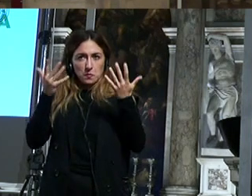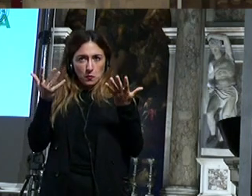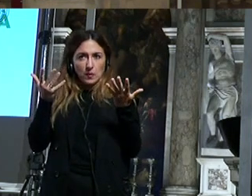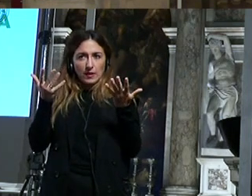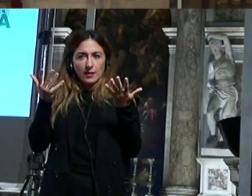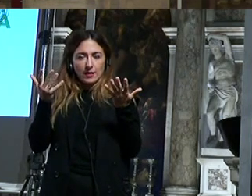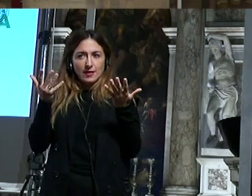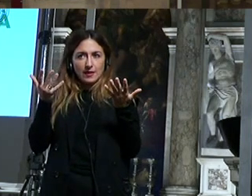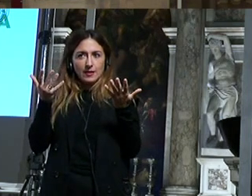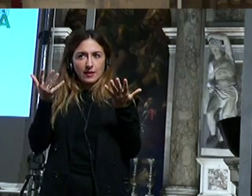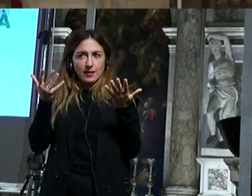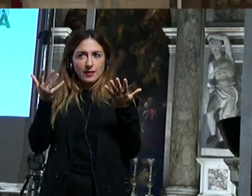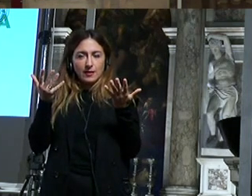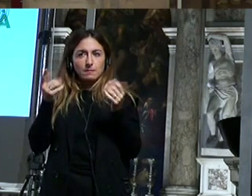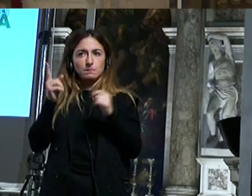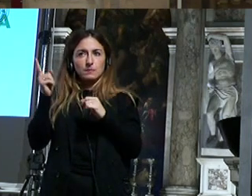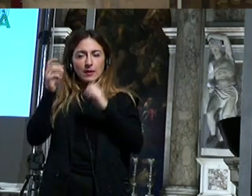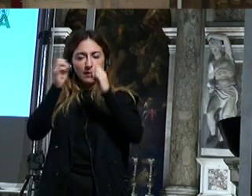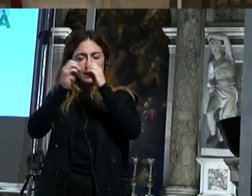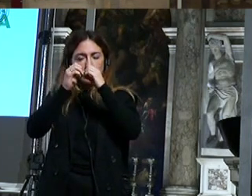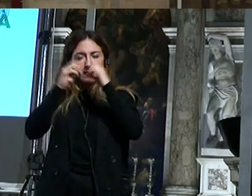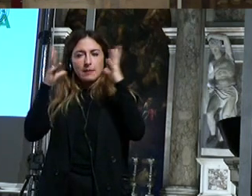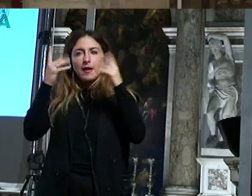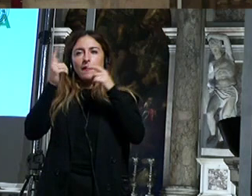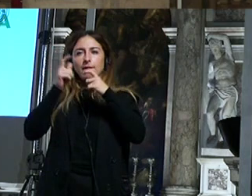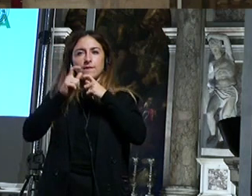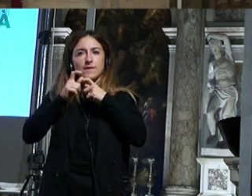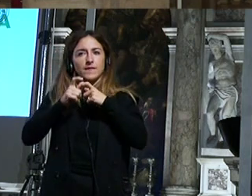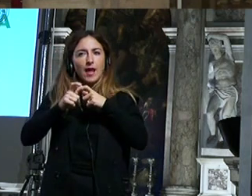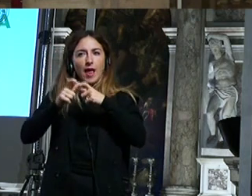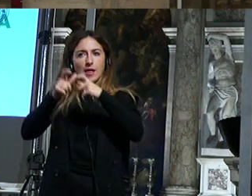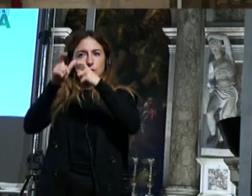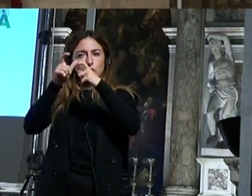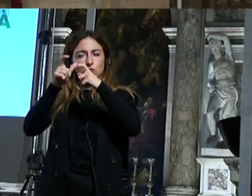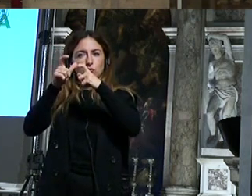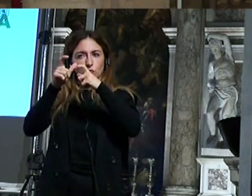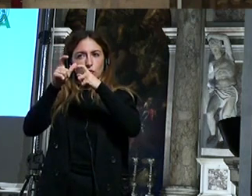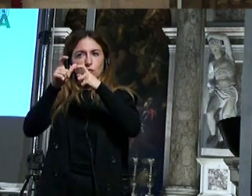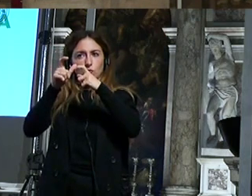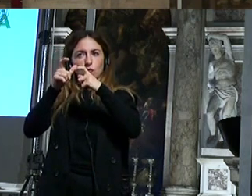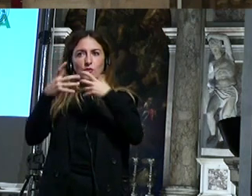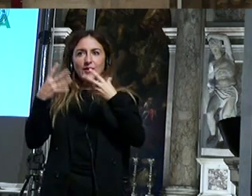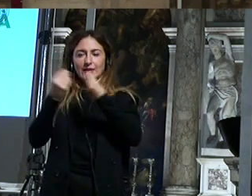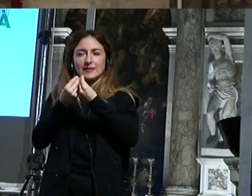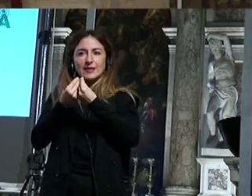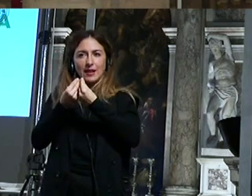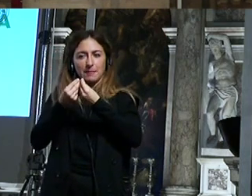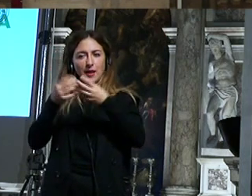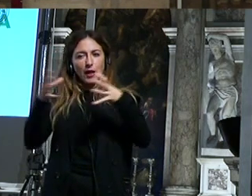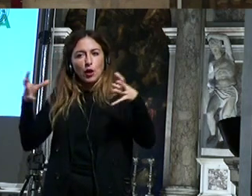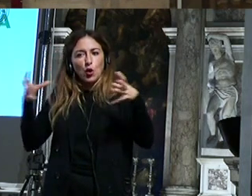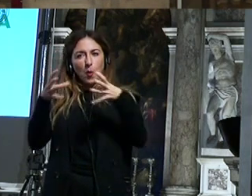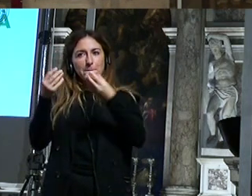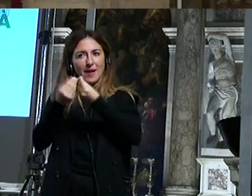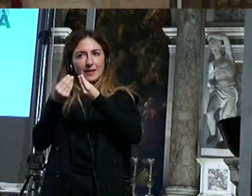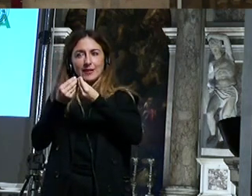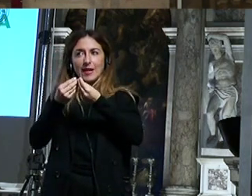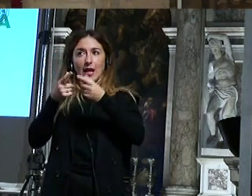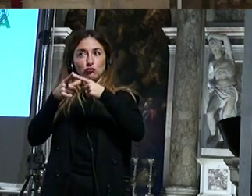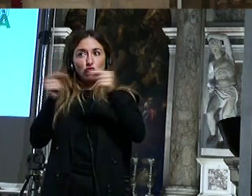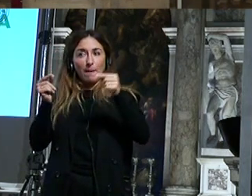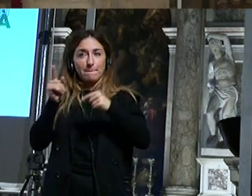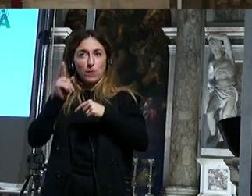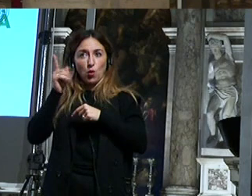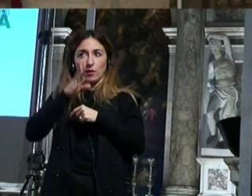trip with the company. They go to Japan to perform. She takes a side trip for the few days off to Kyoto, and she's convinced she sees